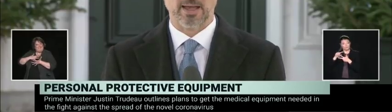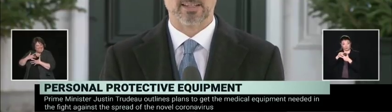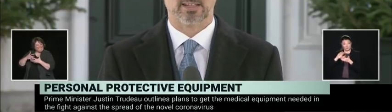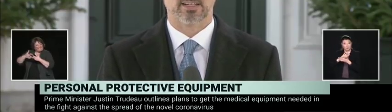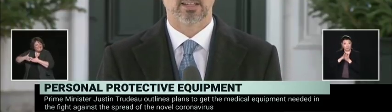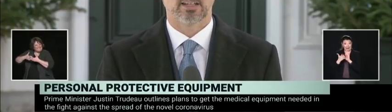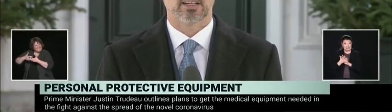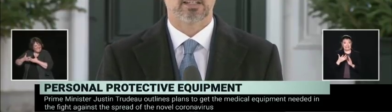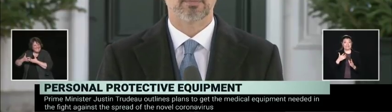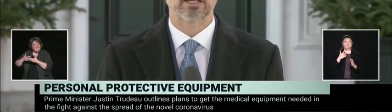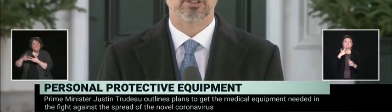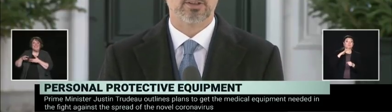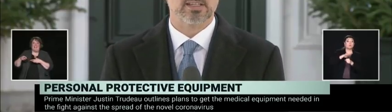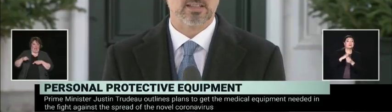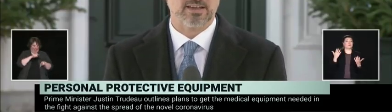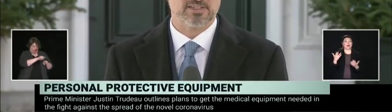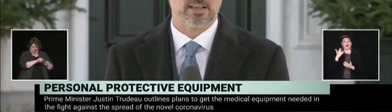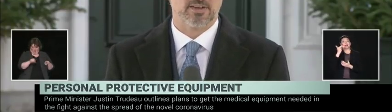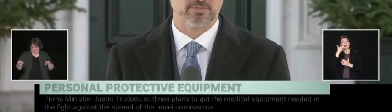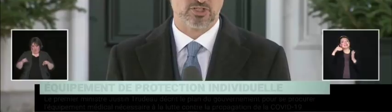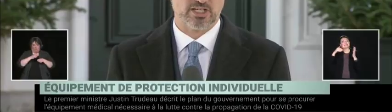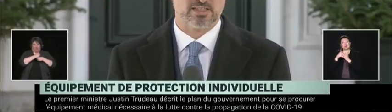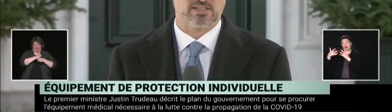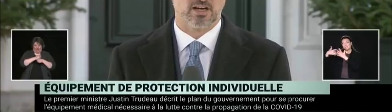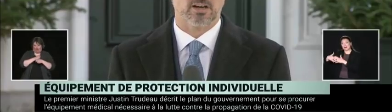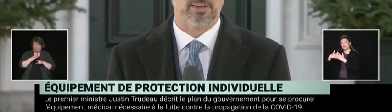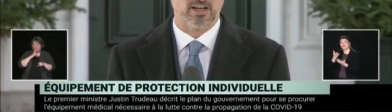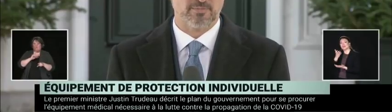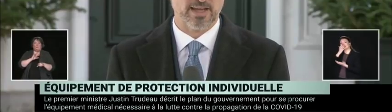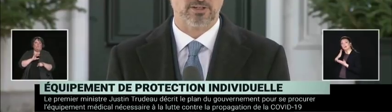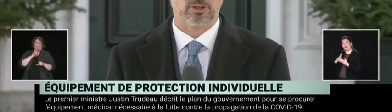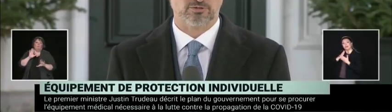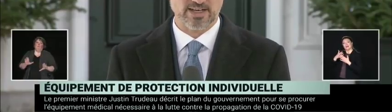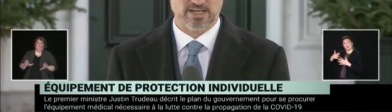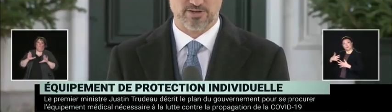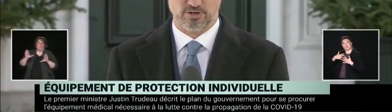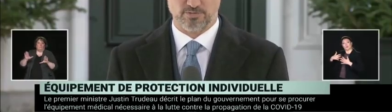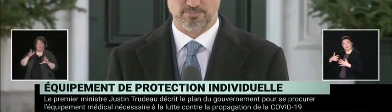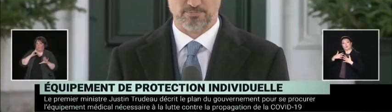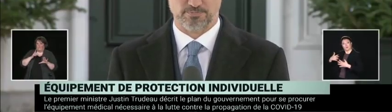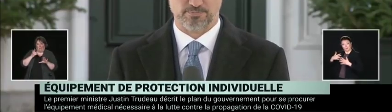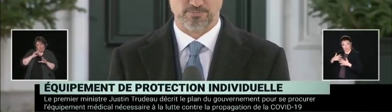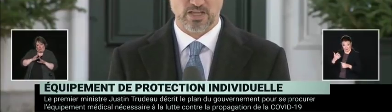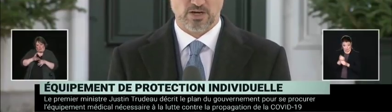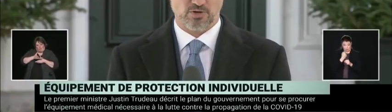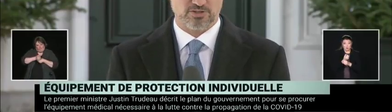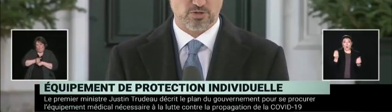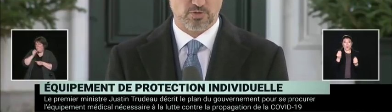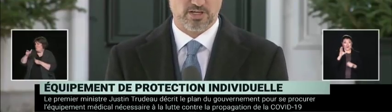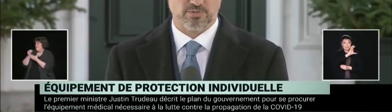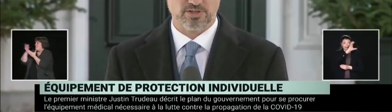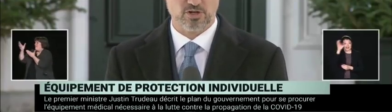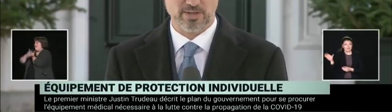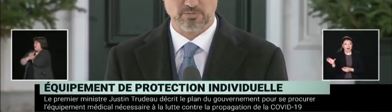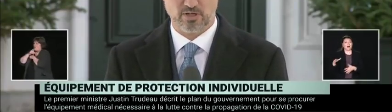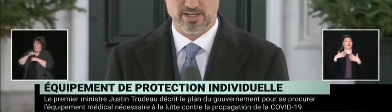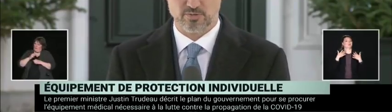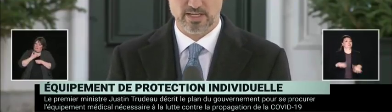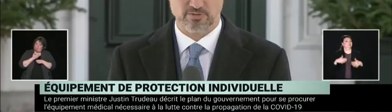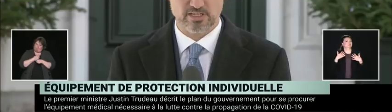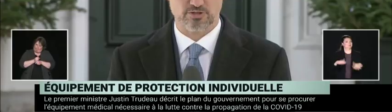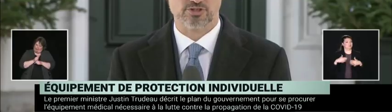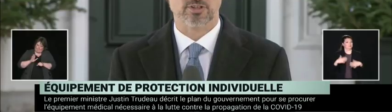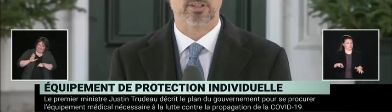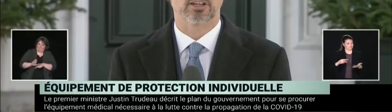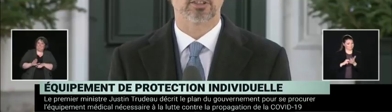our capacity to make sure these life-saving machines are made right here at home. We're also working with Nobel